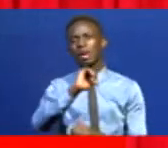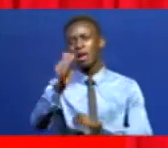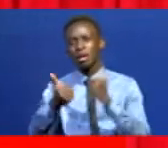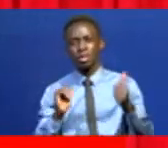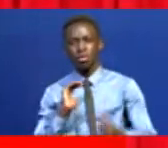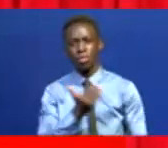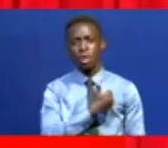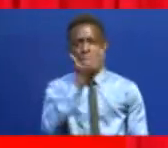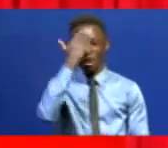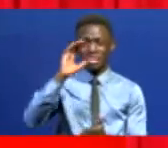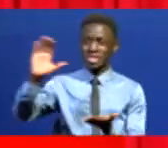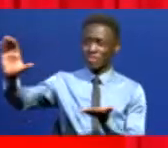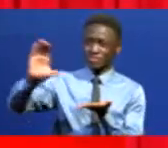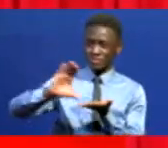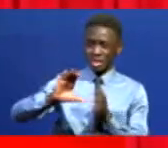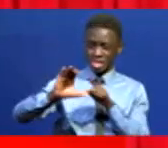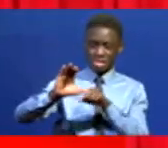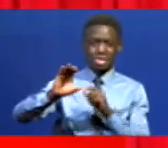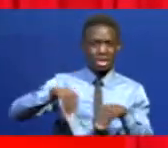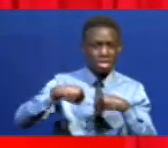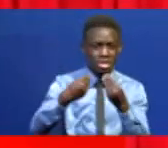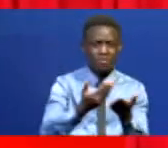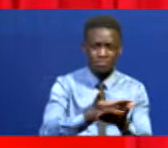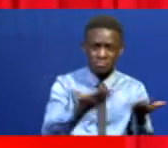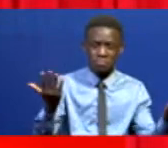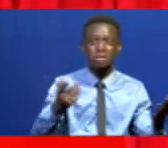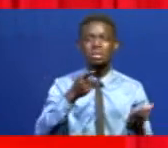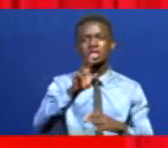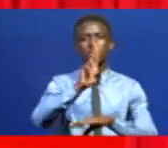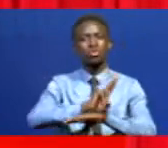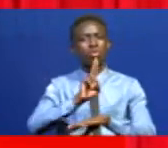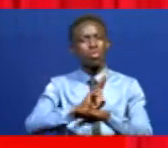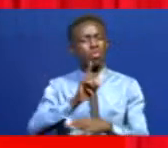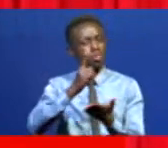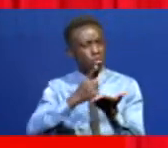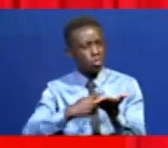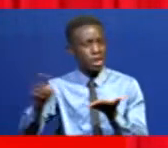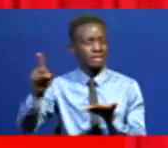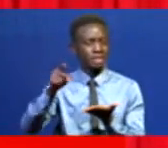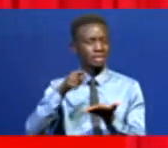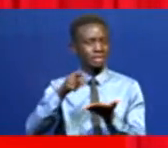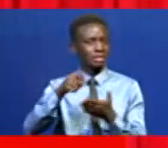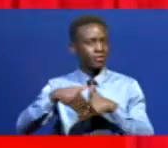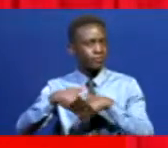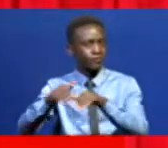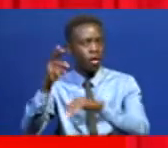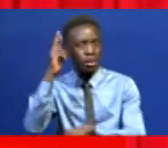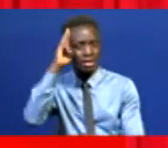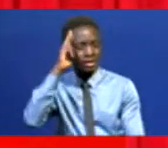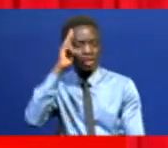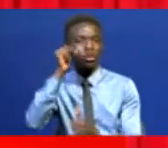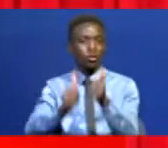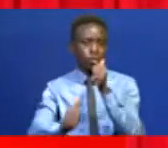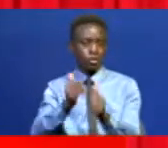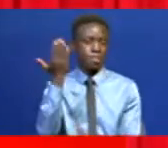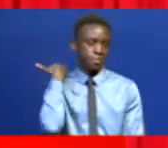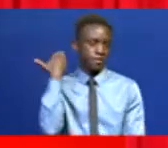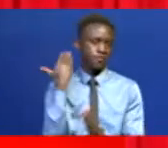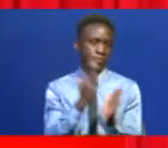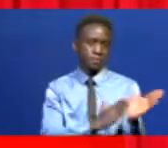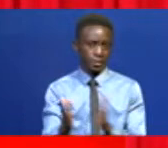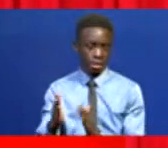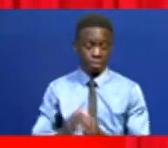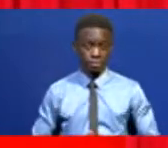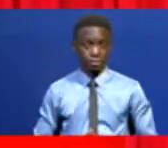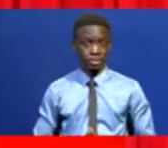the funds that you have given them have been used properly for the purpose for which it was intended, Your Excellency.